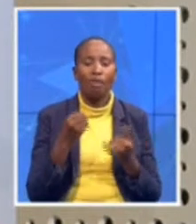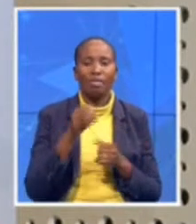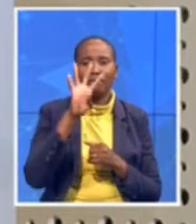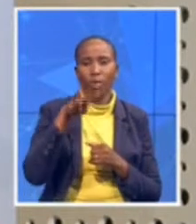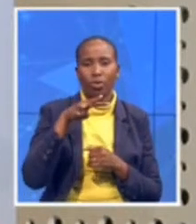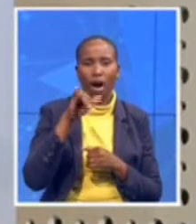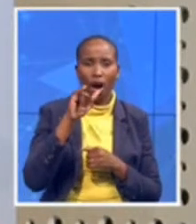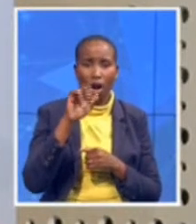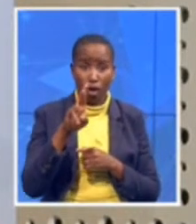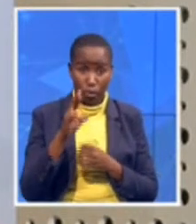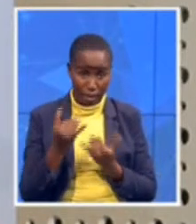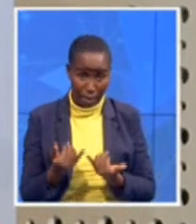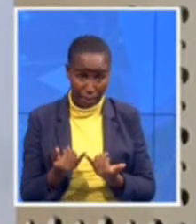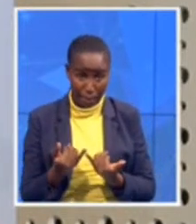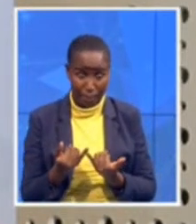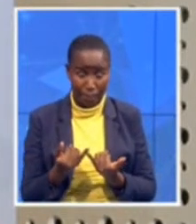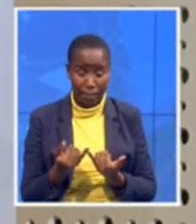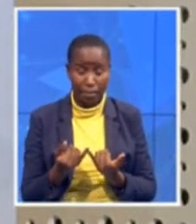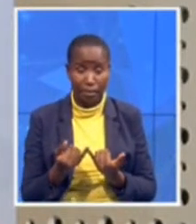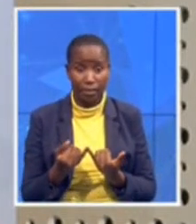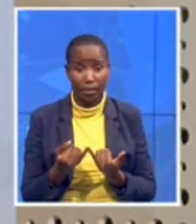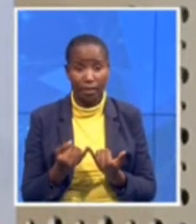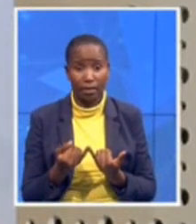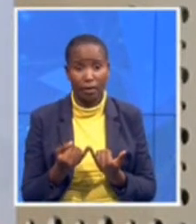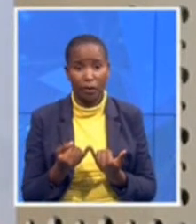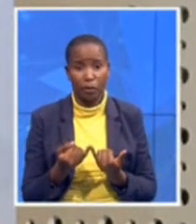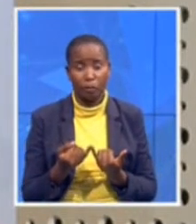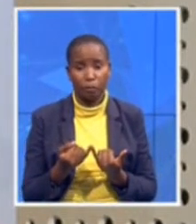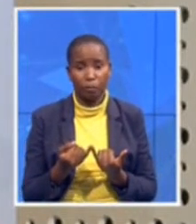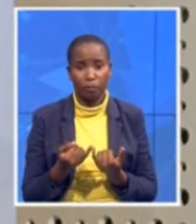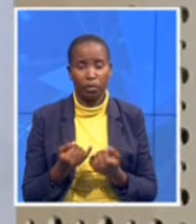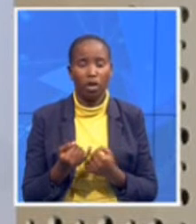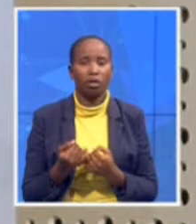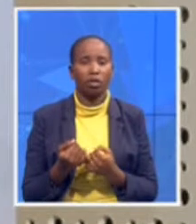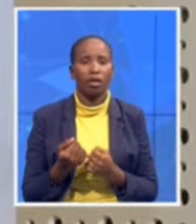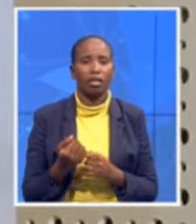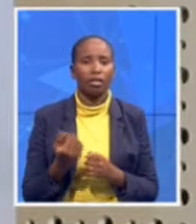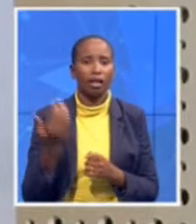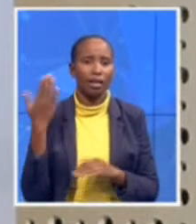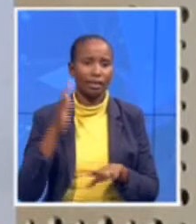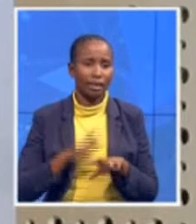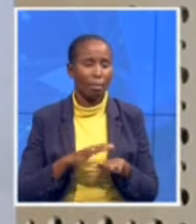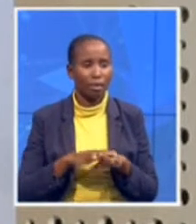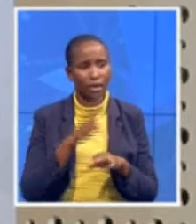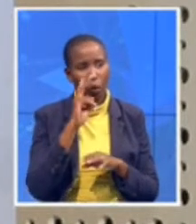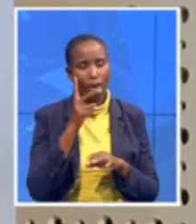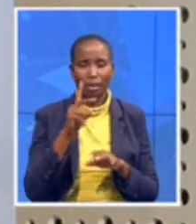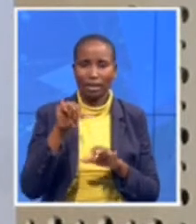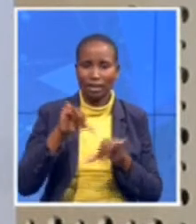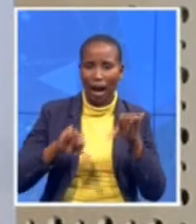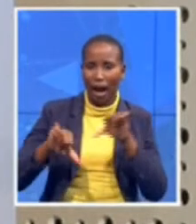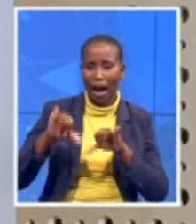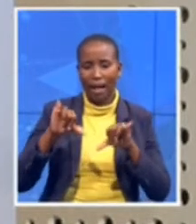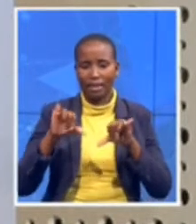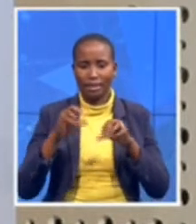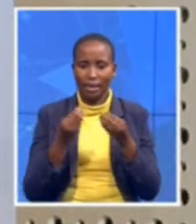a time when things that would have seemed like science fiction a century ago have become the new